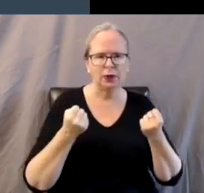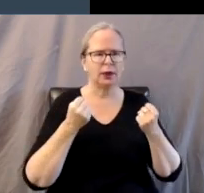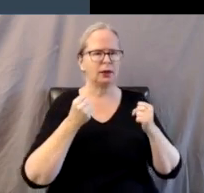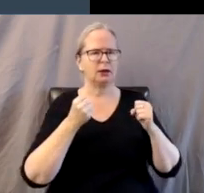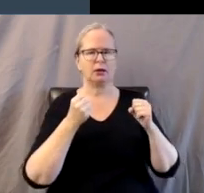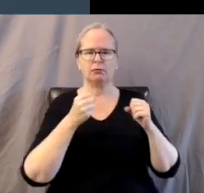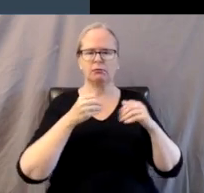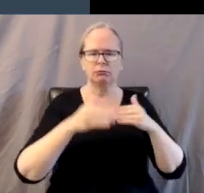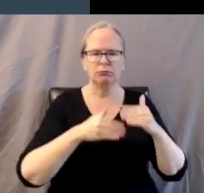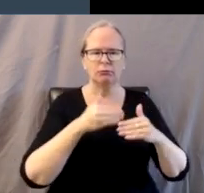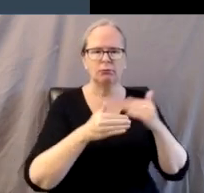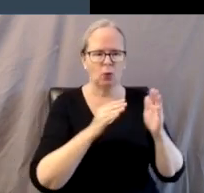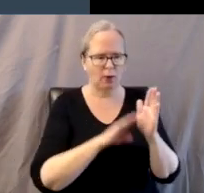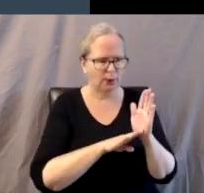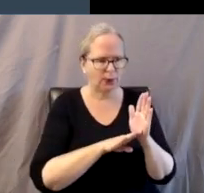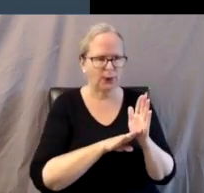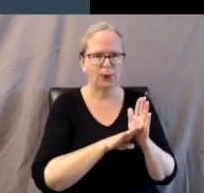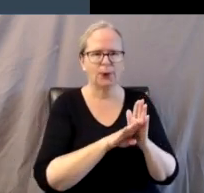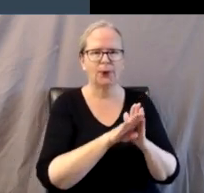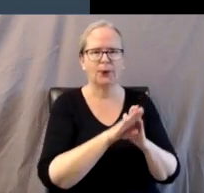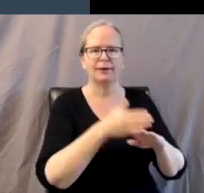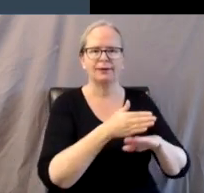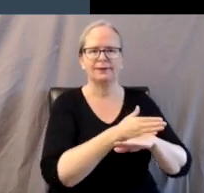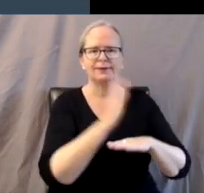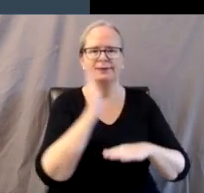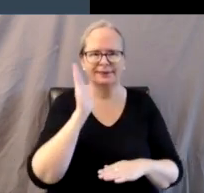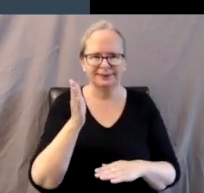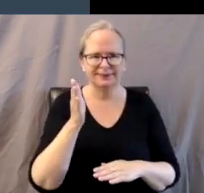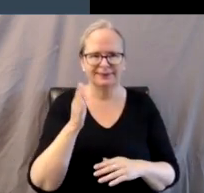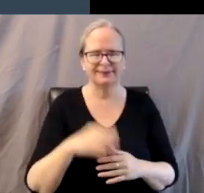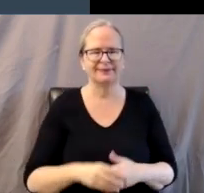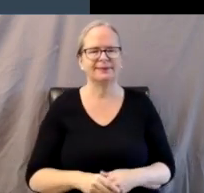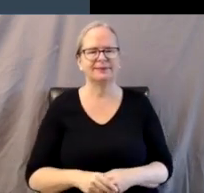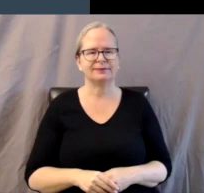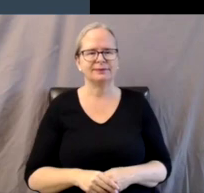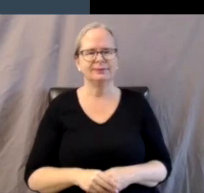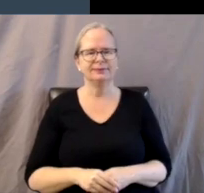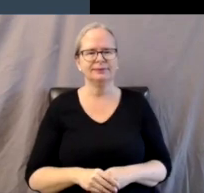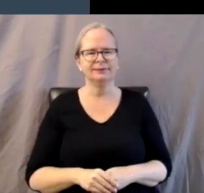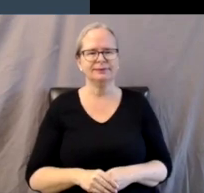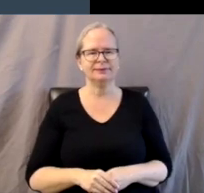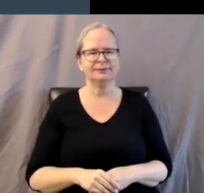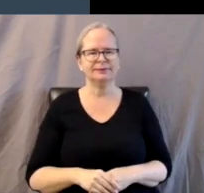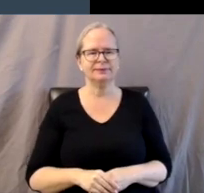Our second myth is if you give people money, for nothing, they